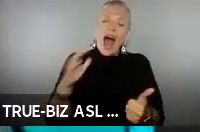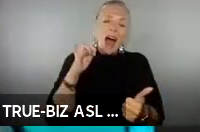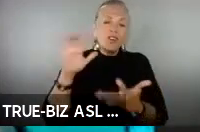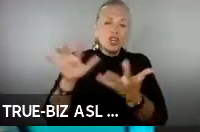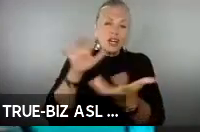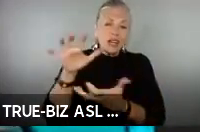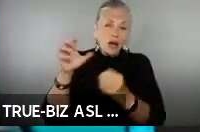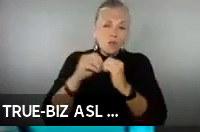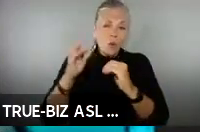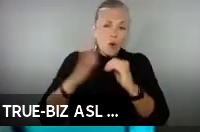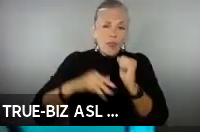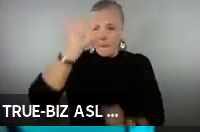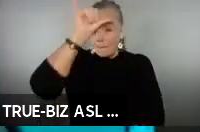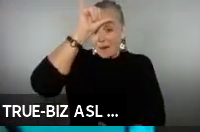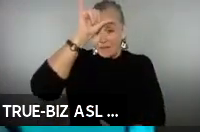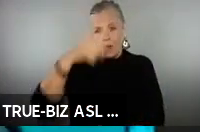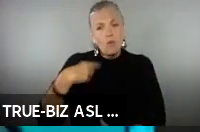told. Chocolate?